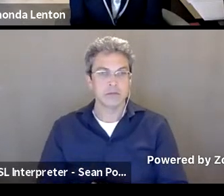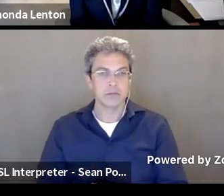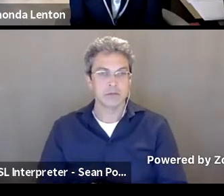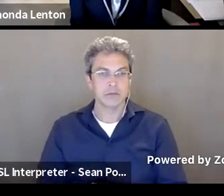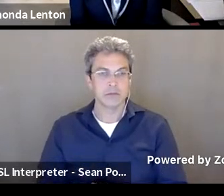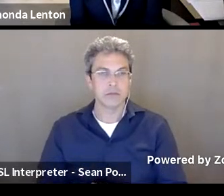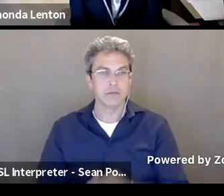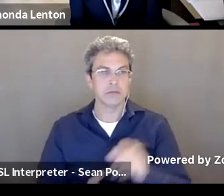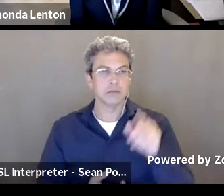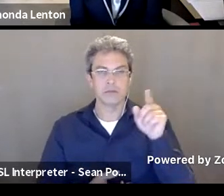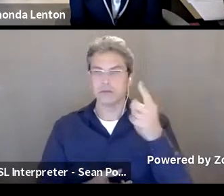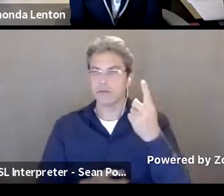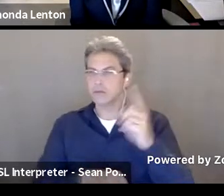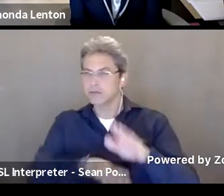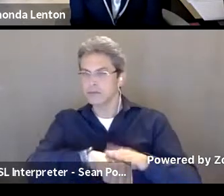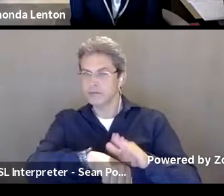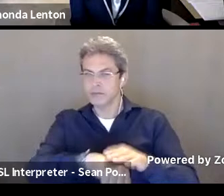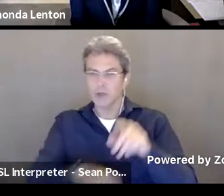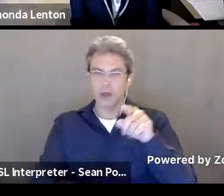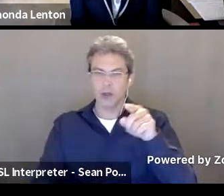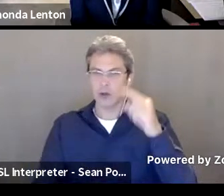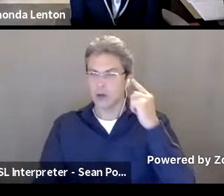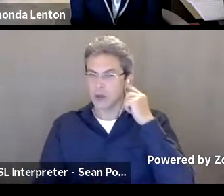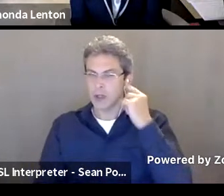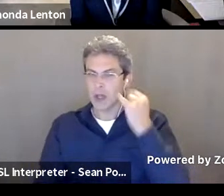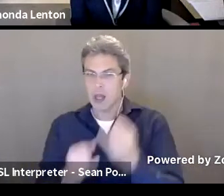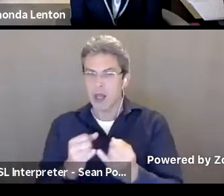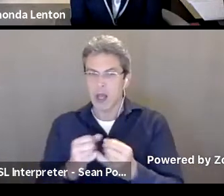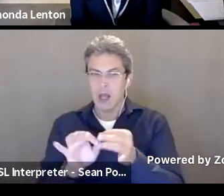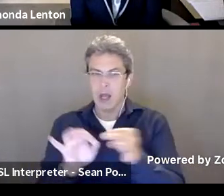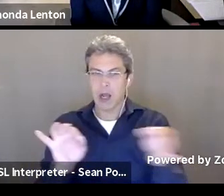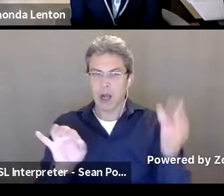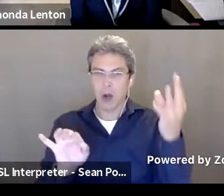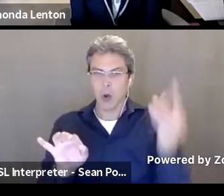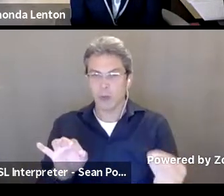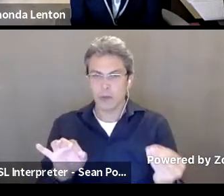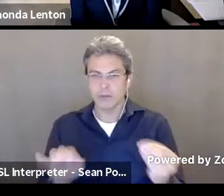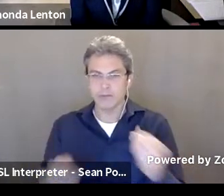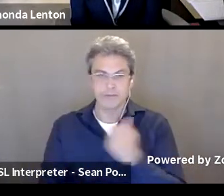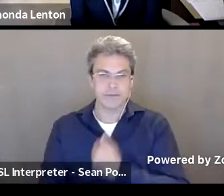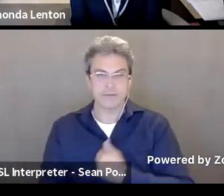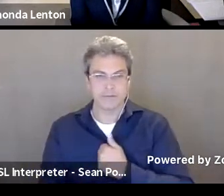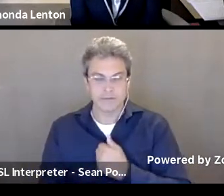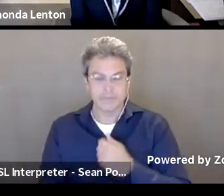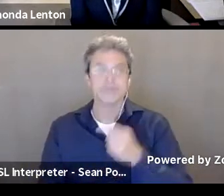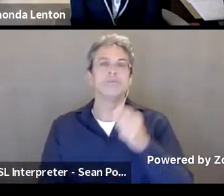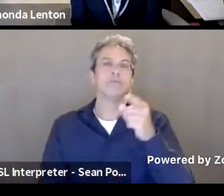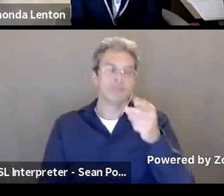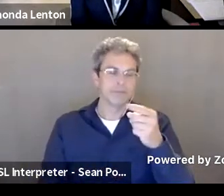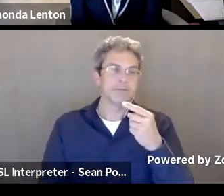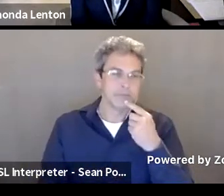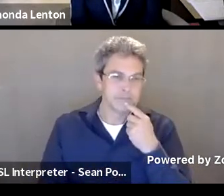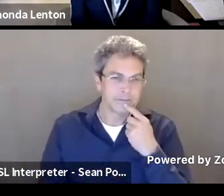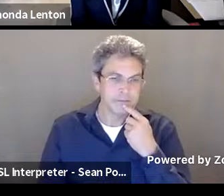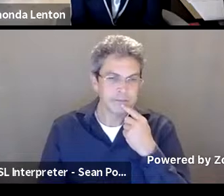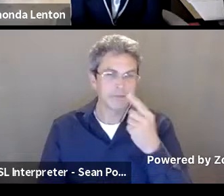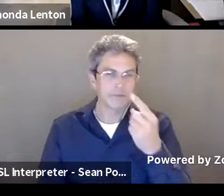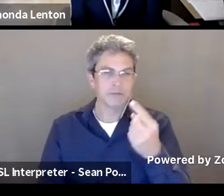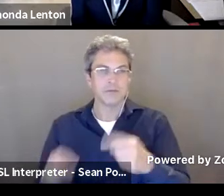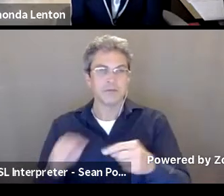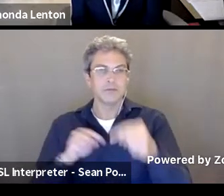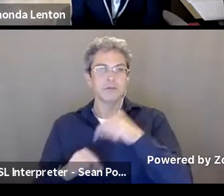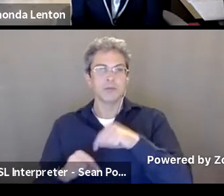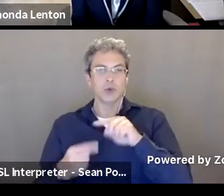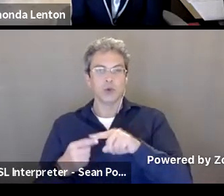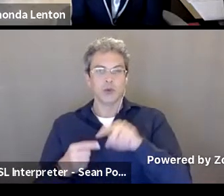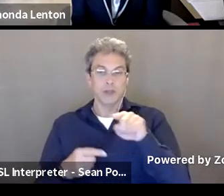I think your sound sort of fell off in the last sentence, Lucy. I asked, might I just go back to the closed